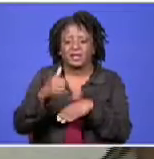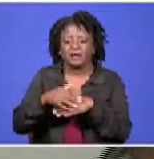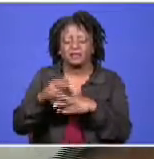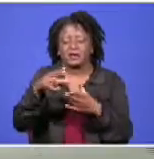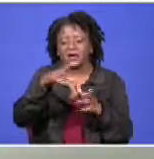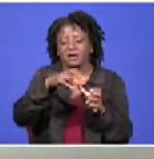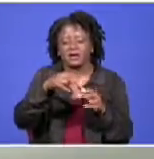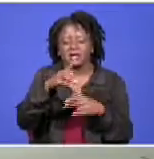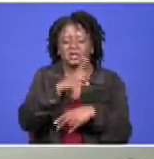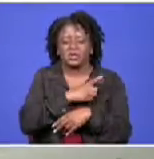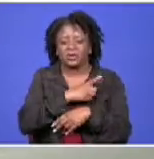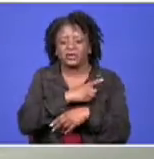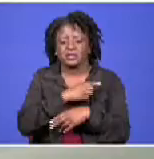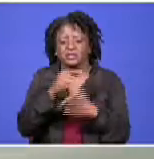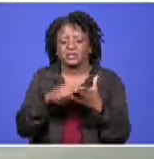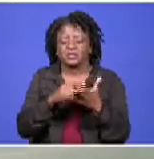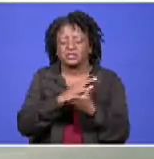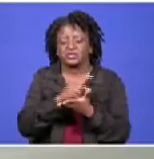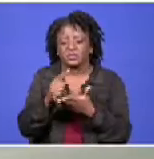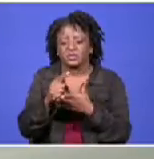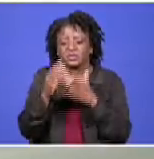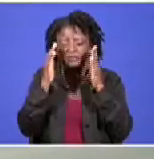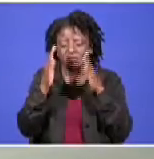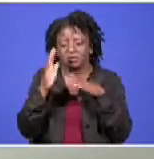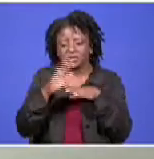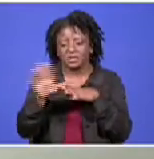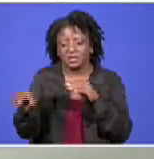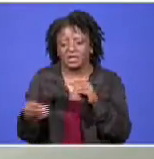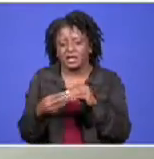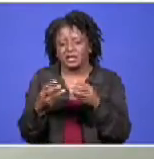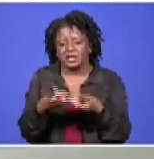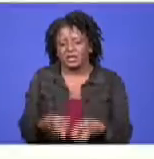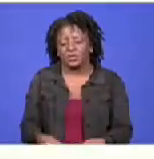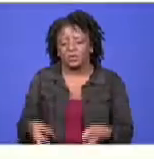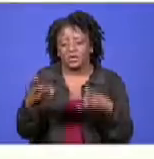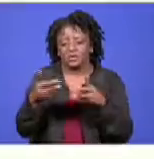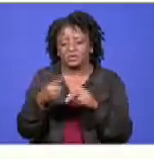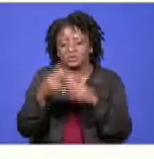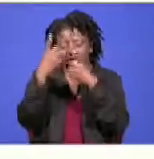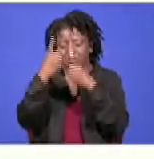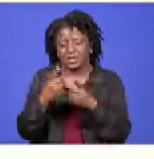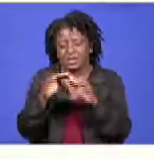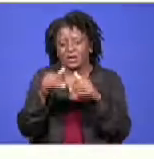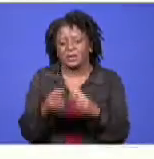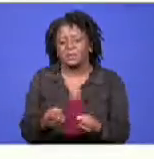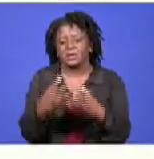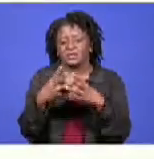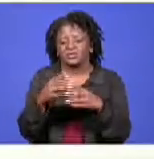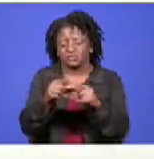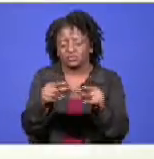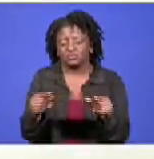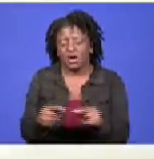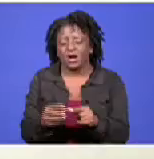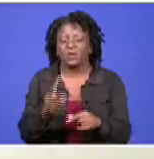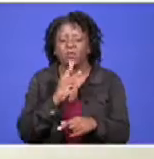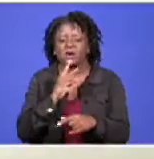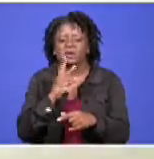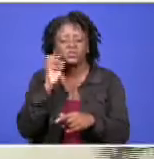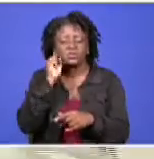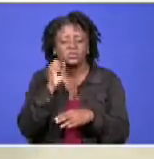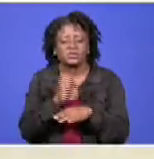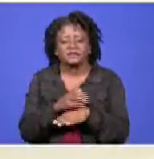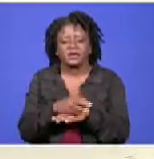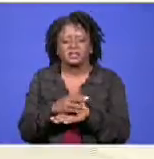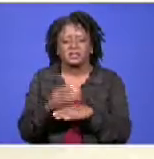300-man team will focus on the installation of wells, which will determine to what degree groundwater has been affected. Minister of Housing and the